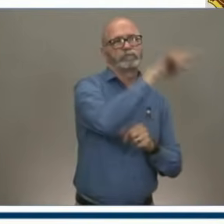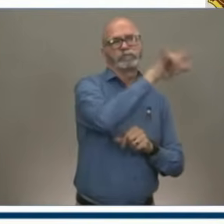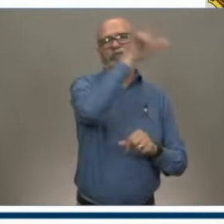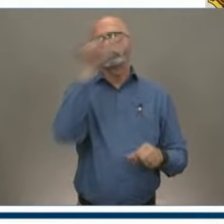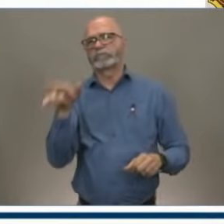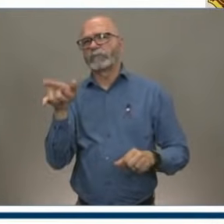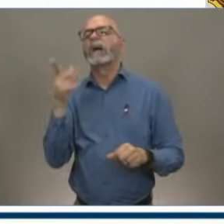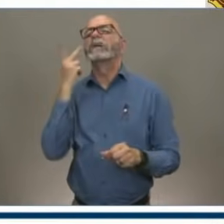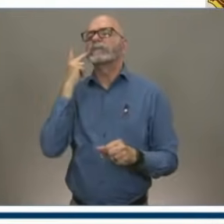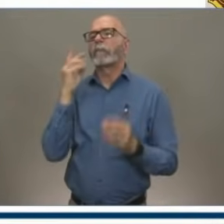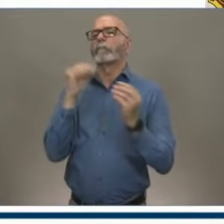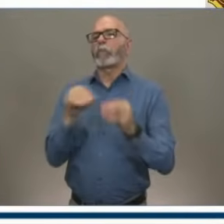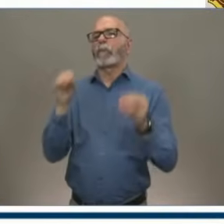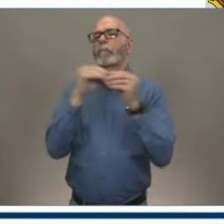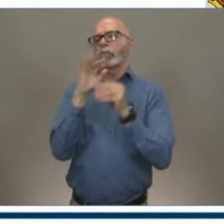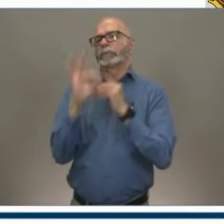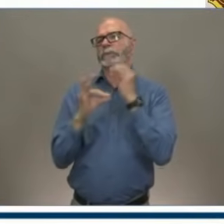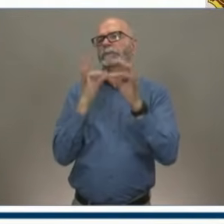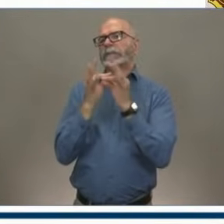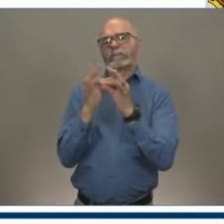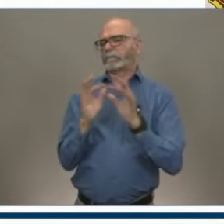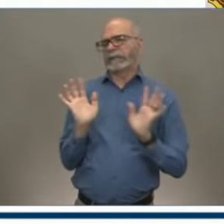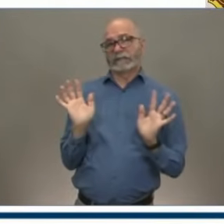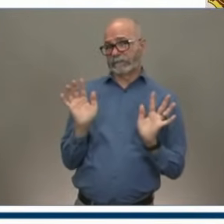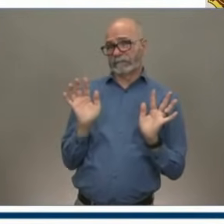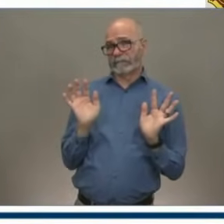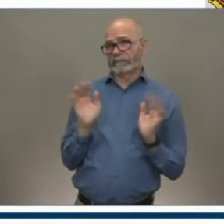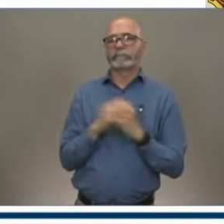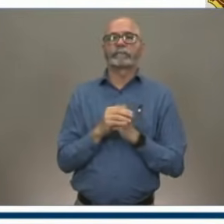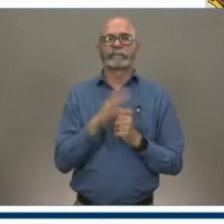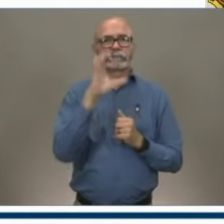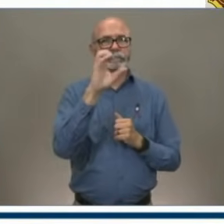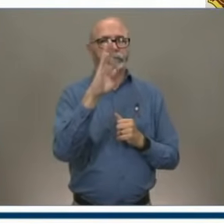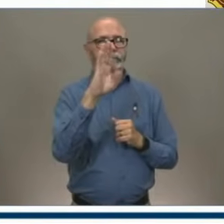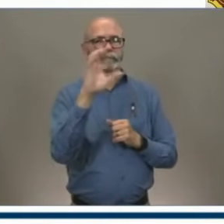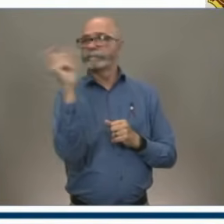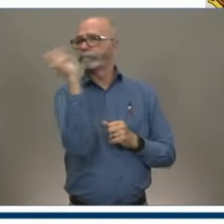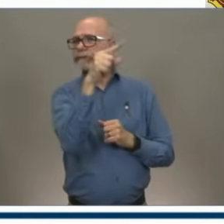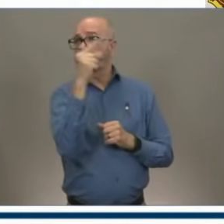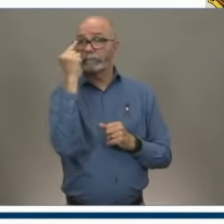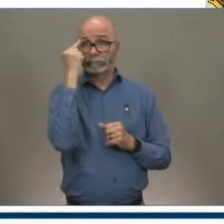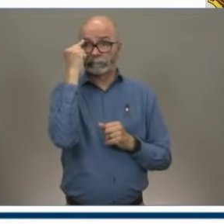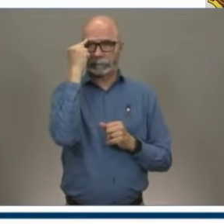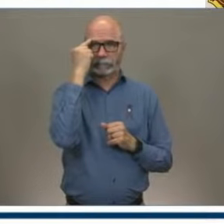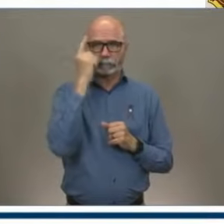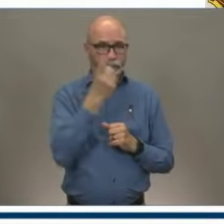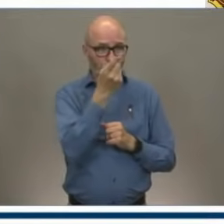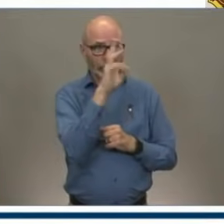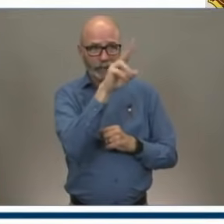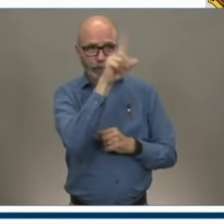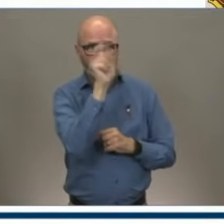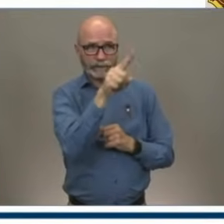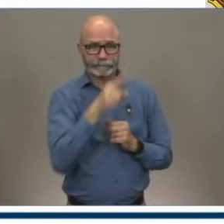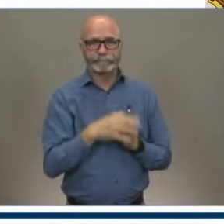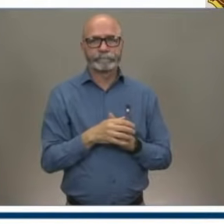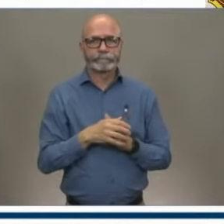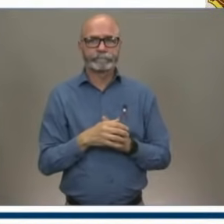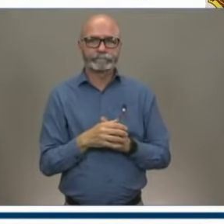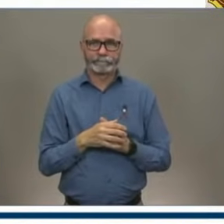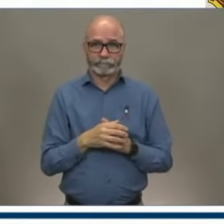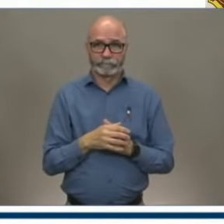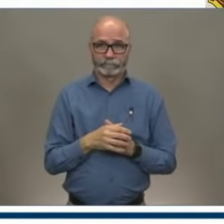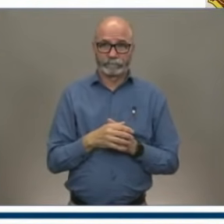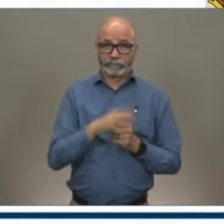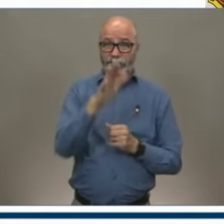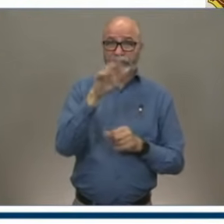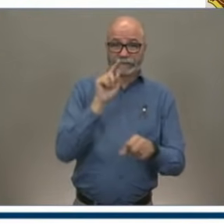Next, we'll go to Mike Gorman from CBC. Go ahead, Mike. Thank you. Dr. Strang, with the plan to roll out rapid tests next week province-wide, I